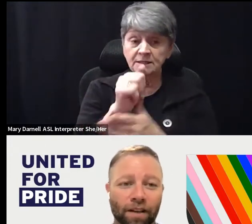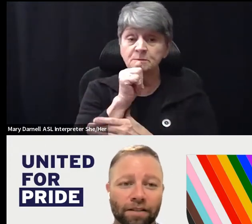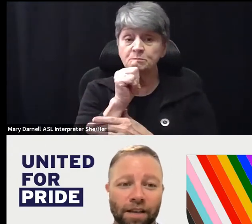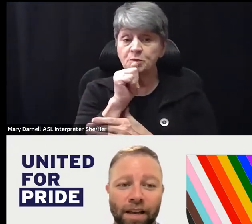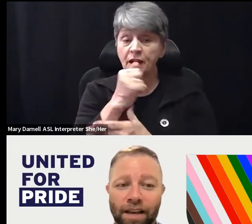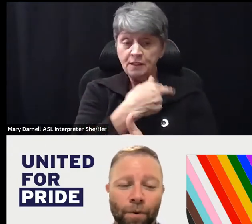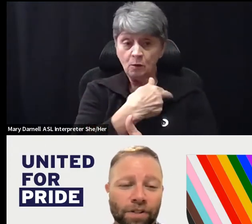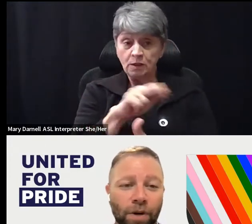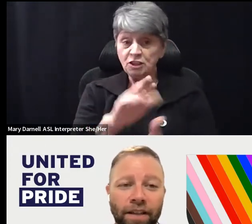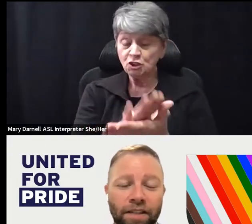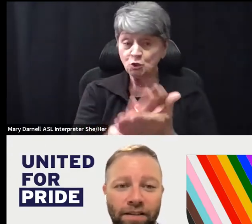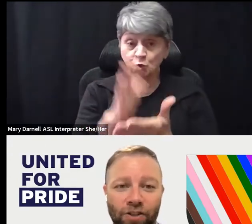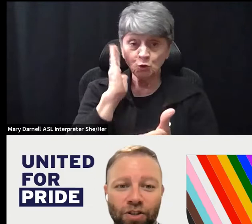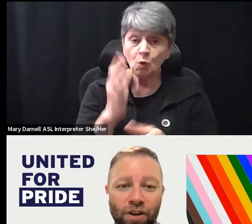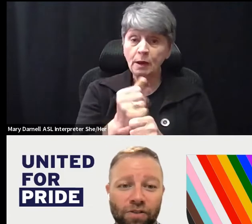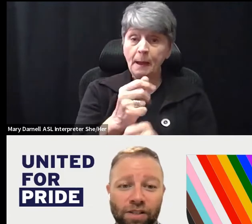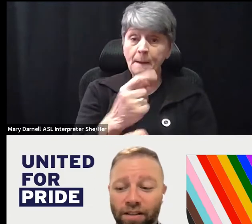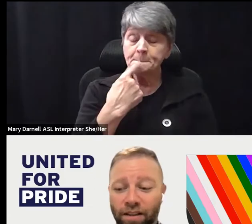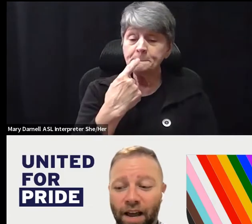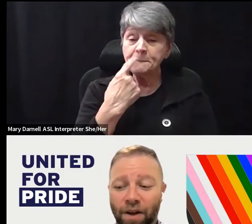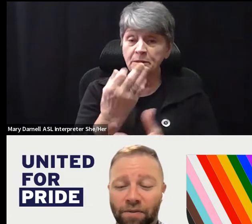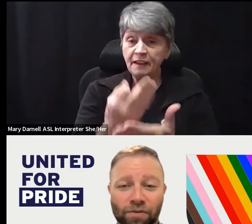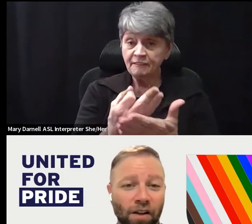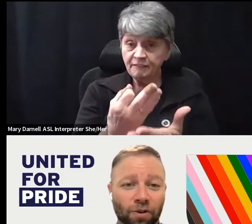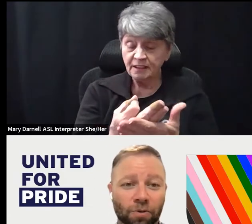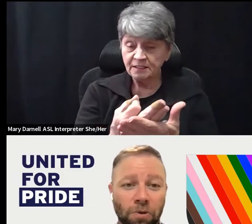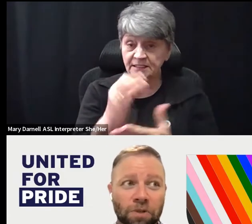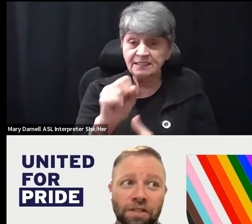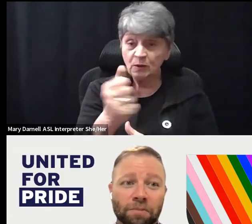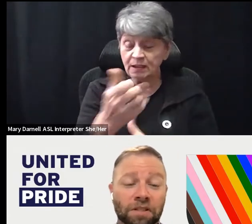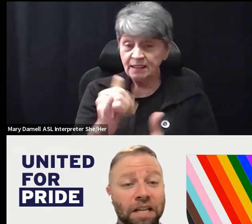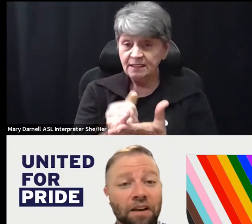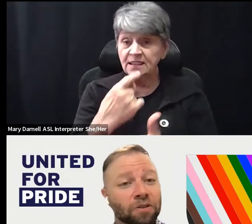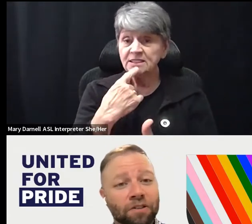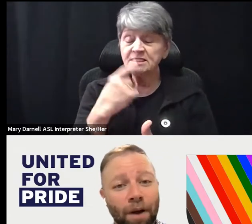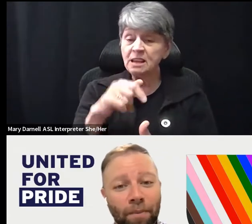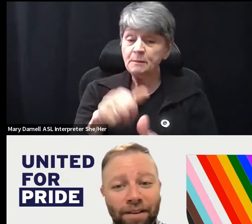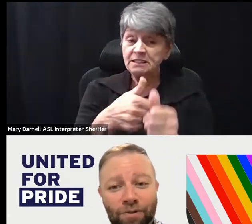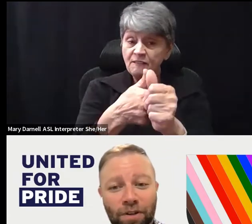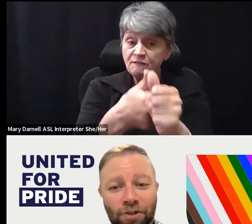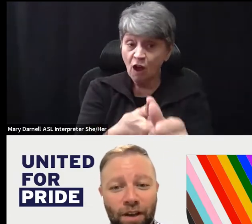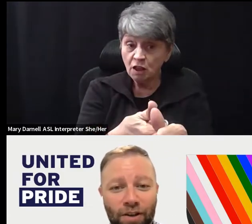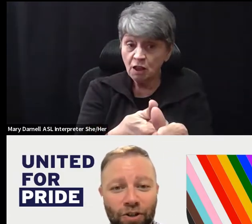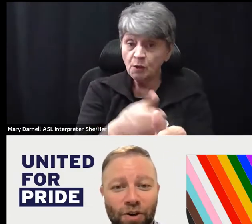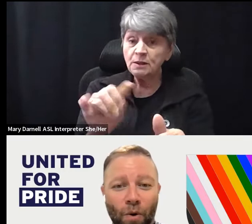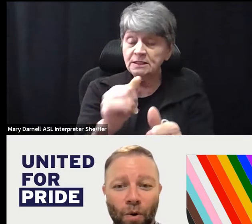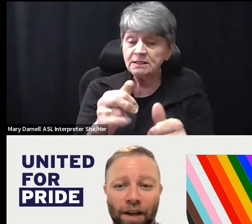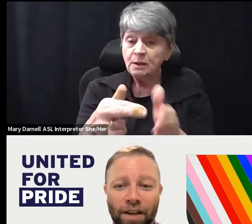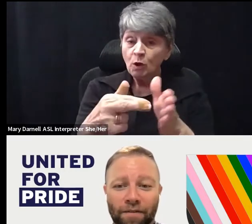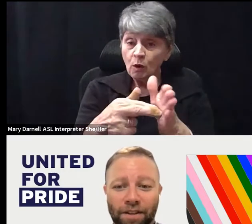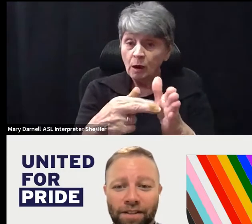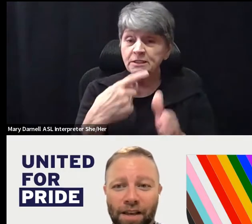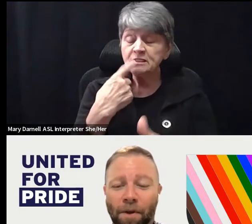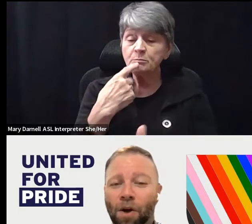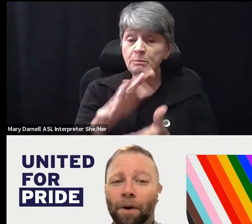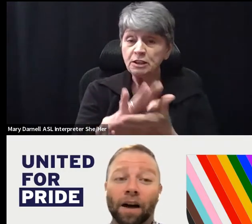public funds. Was there anything in the decision that also said that they now have to follow the same standards of public school education, or any